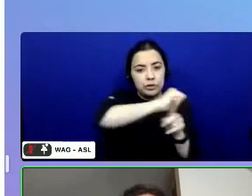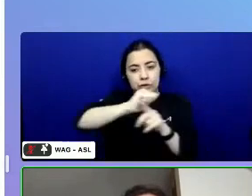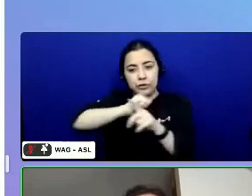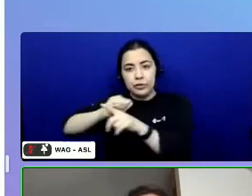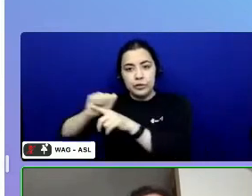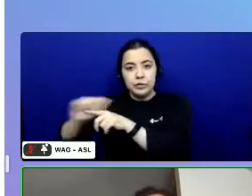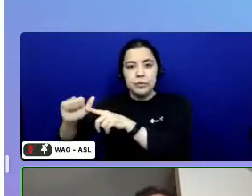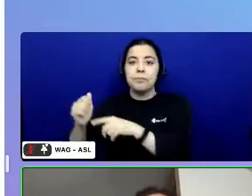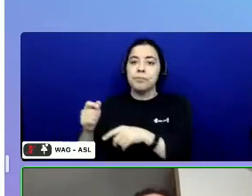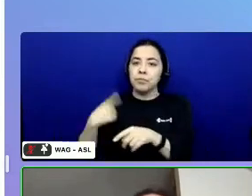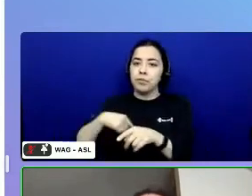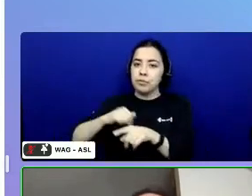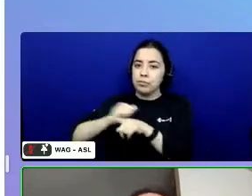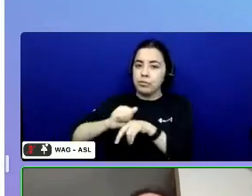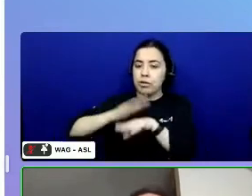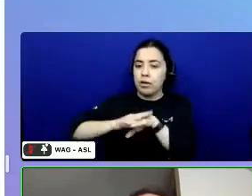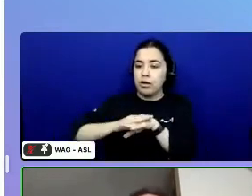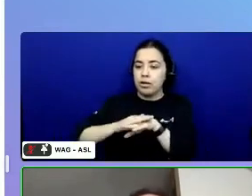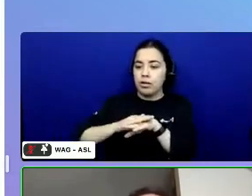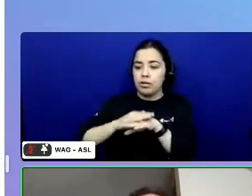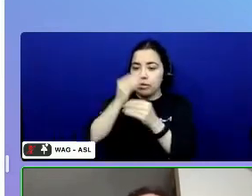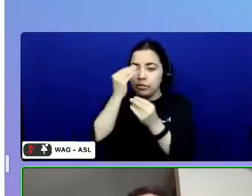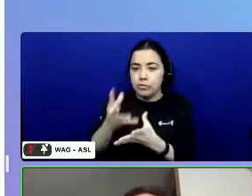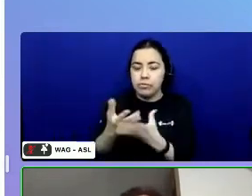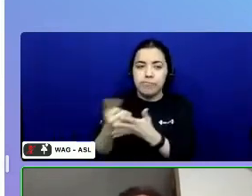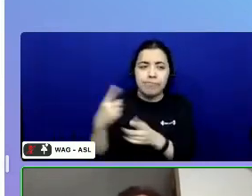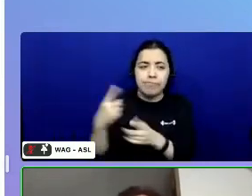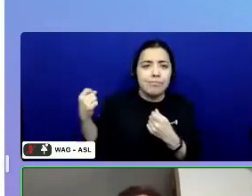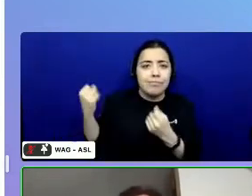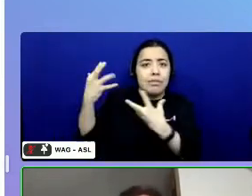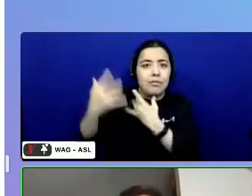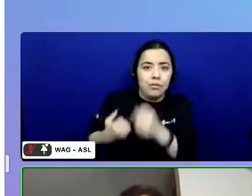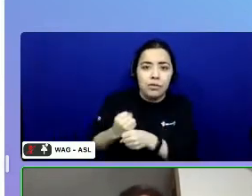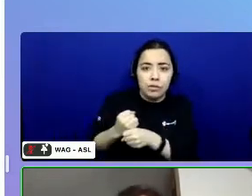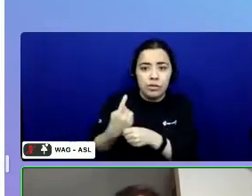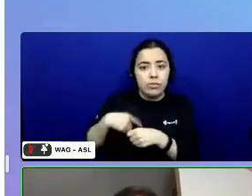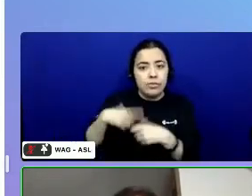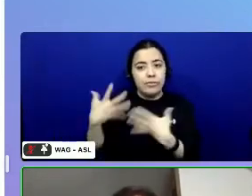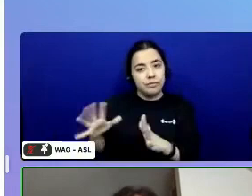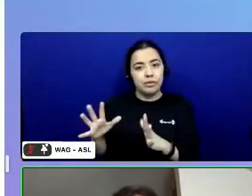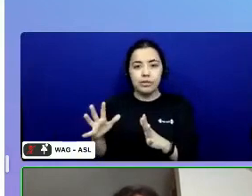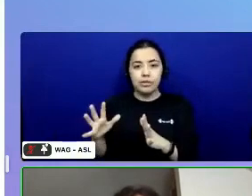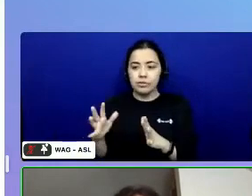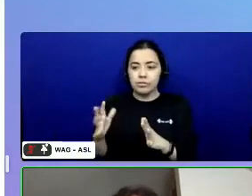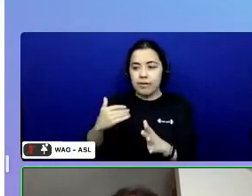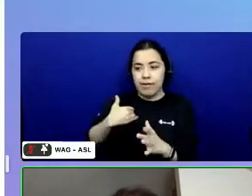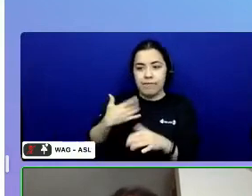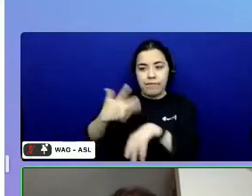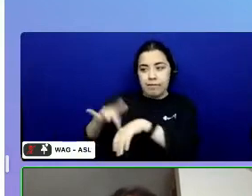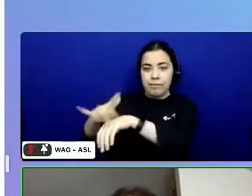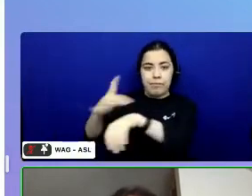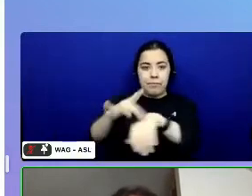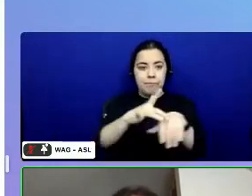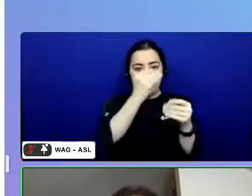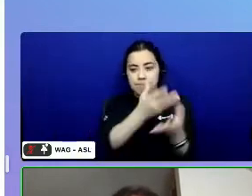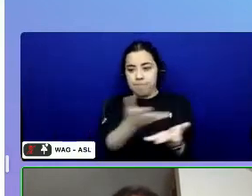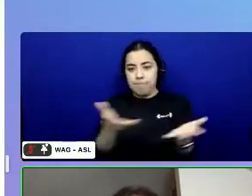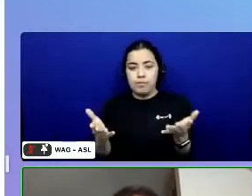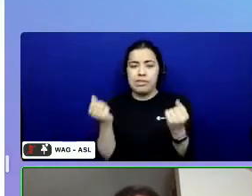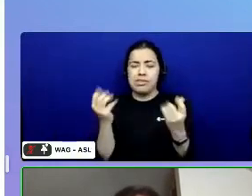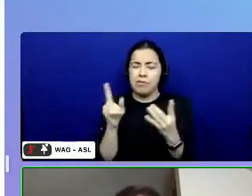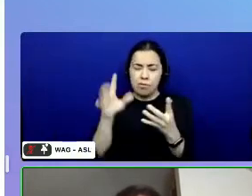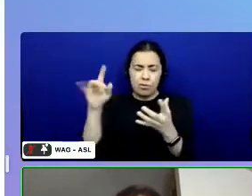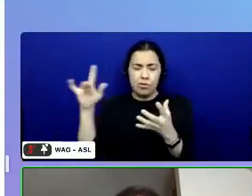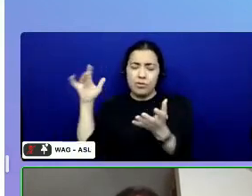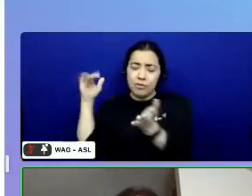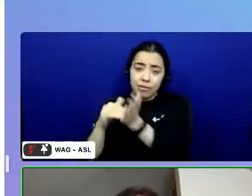have been trained on data that has been collected over several years. We have at our disposal several hundreds of thousands of user interface screens